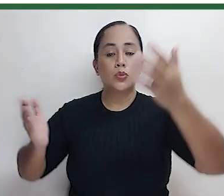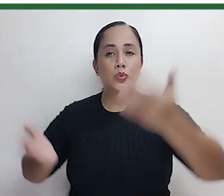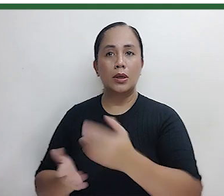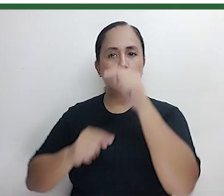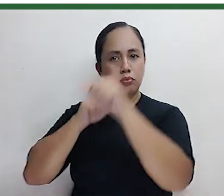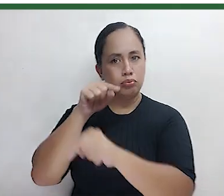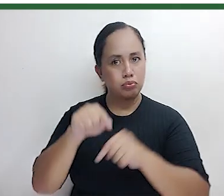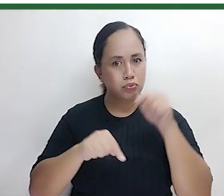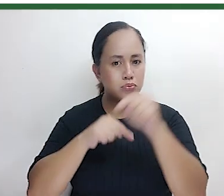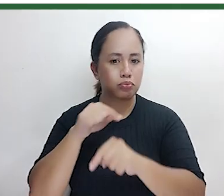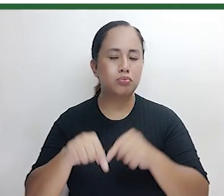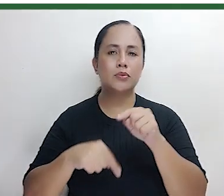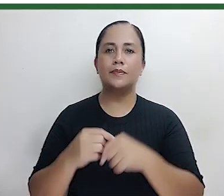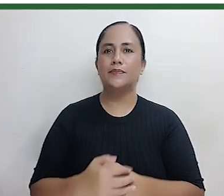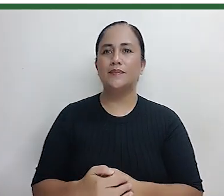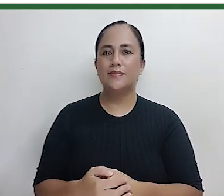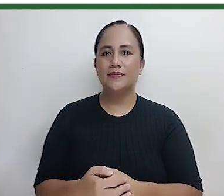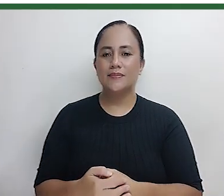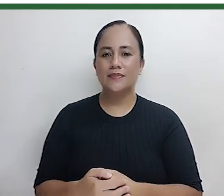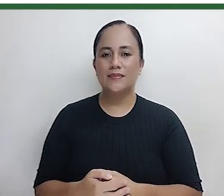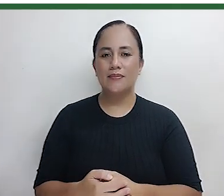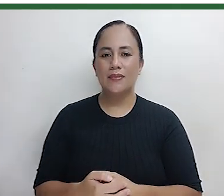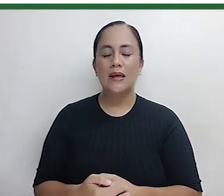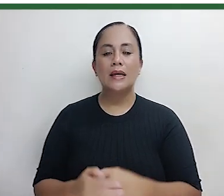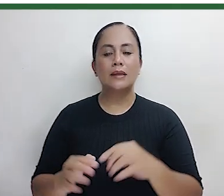1. Introducing intersectionality.